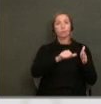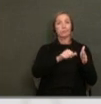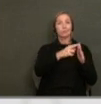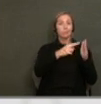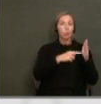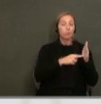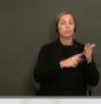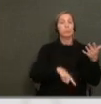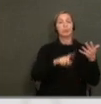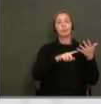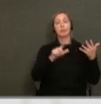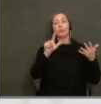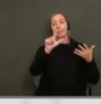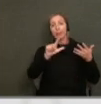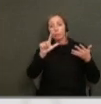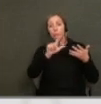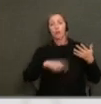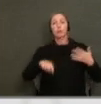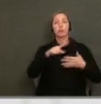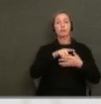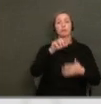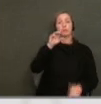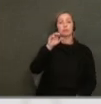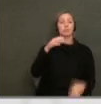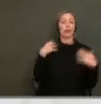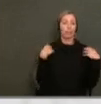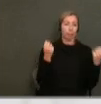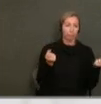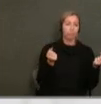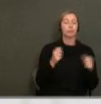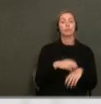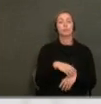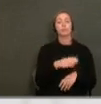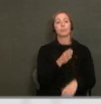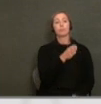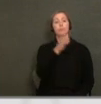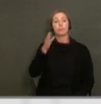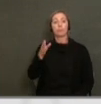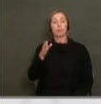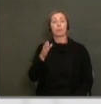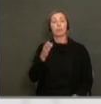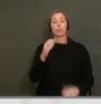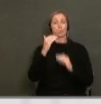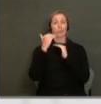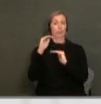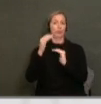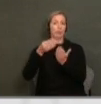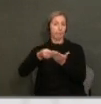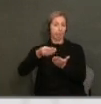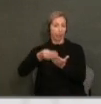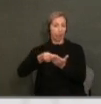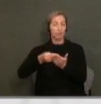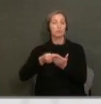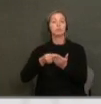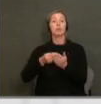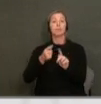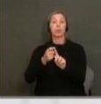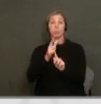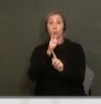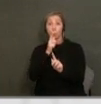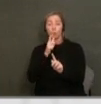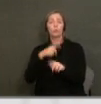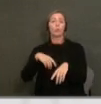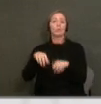Health. We also have what we call restricted funds, and those are restricted either by federal law, state law, or